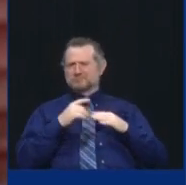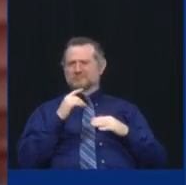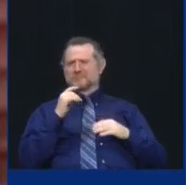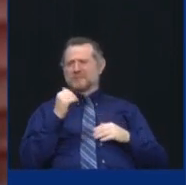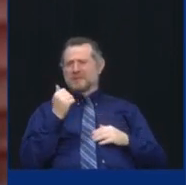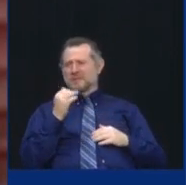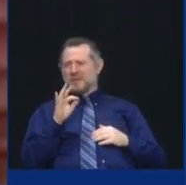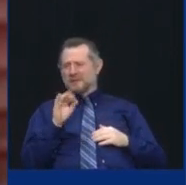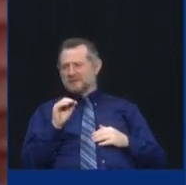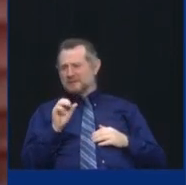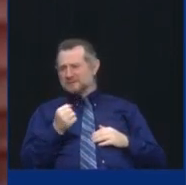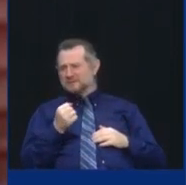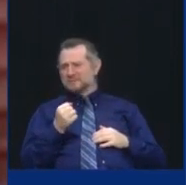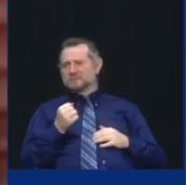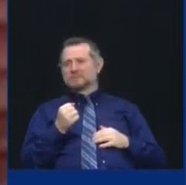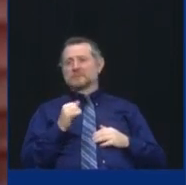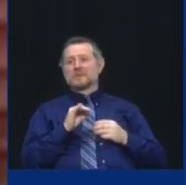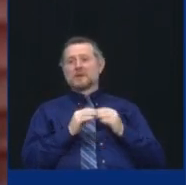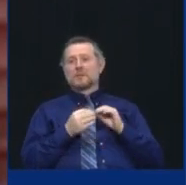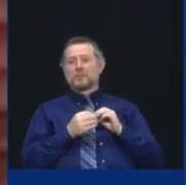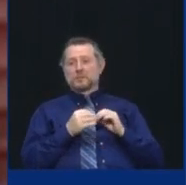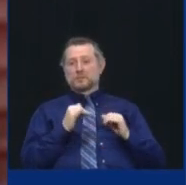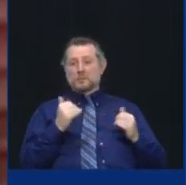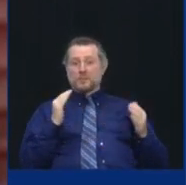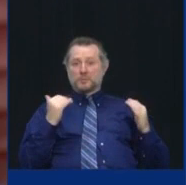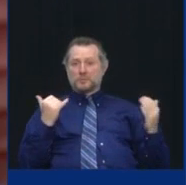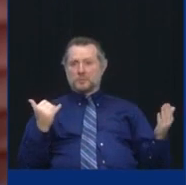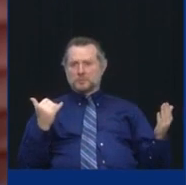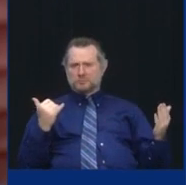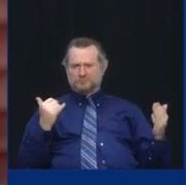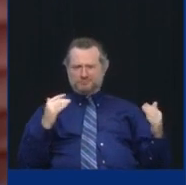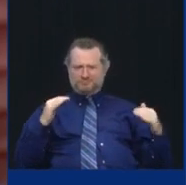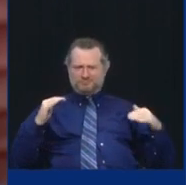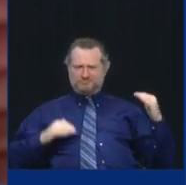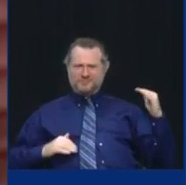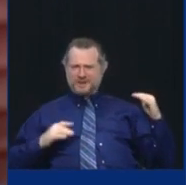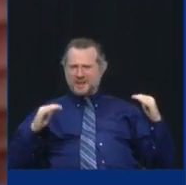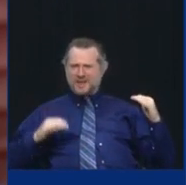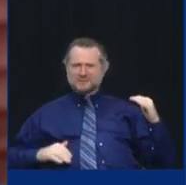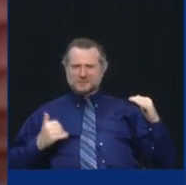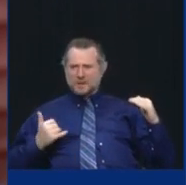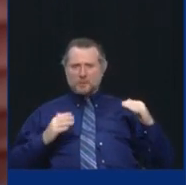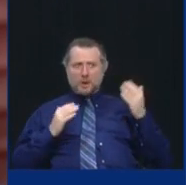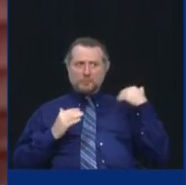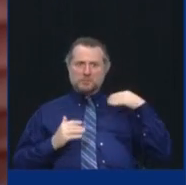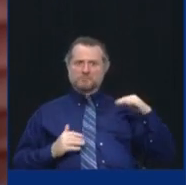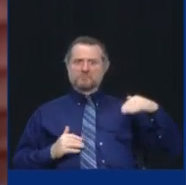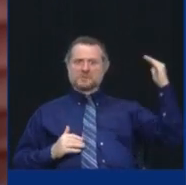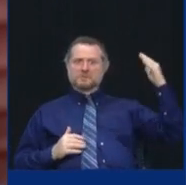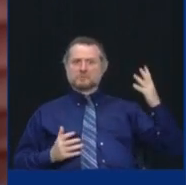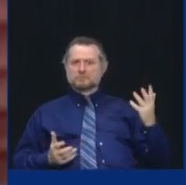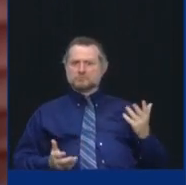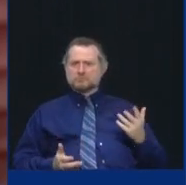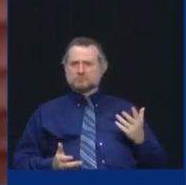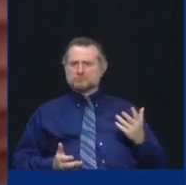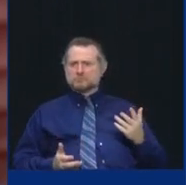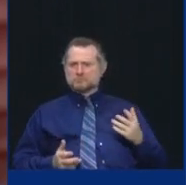mid-90s. We're below that. You know you have a crime problem in the